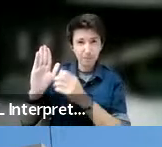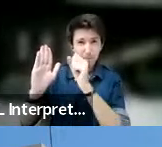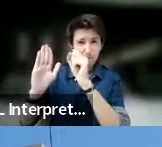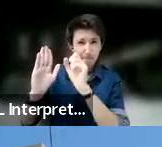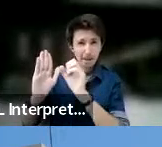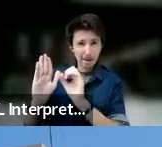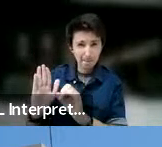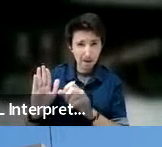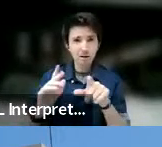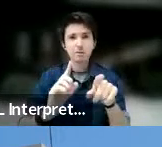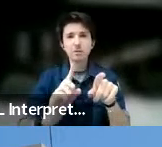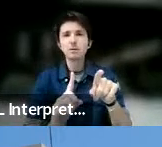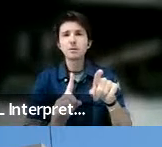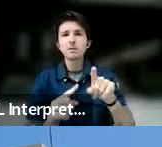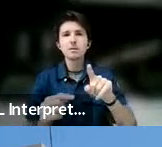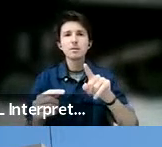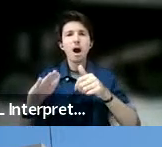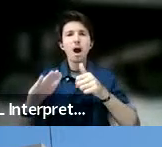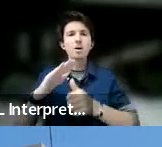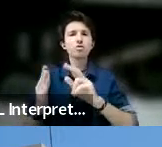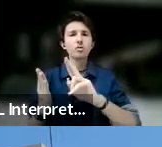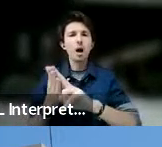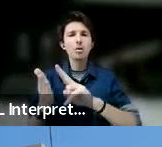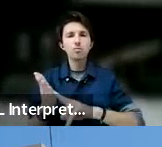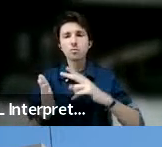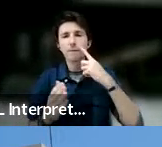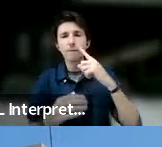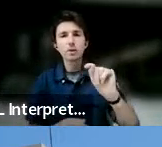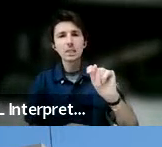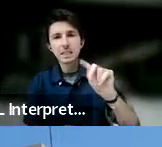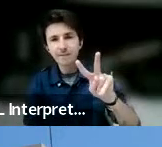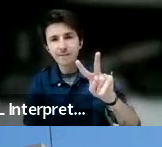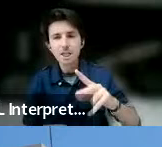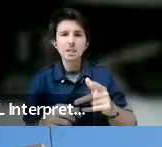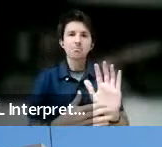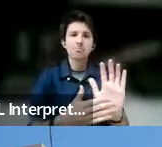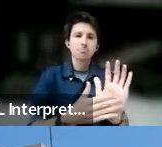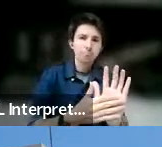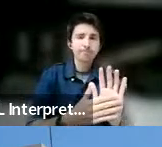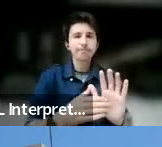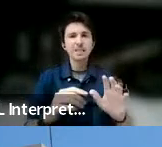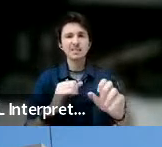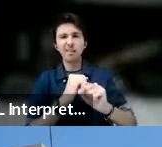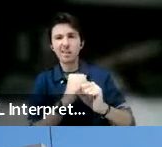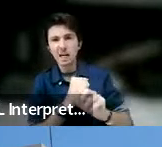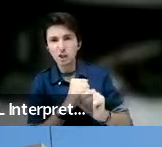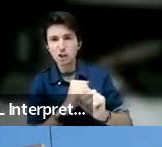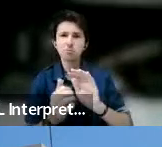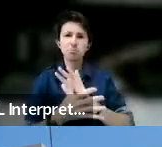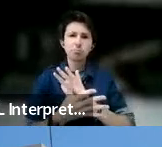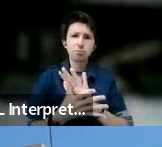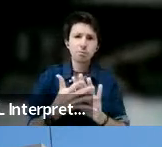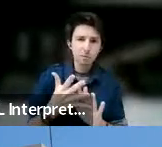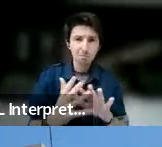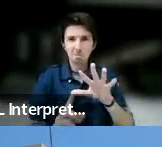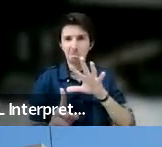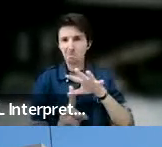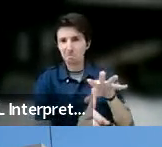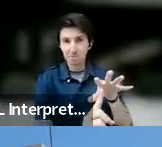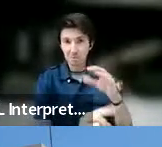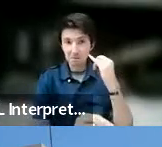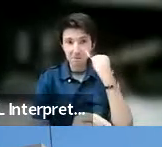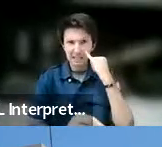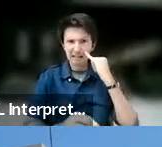theatrical contract. As always, if you have any questions, please always feel free to email us at